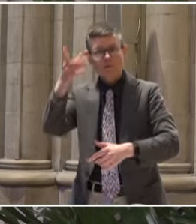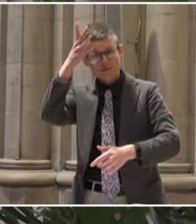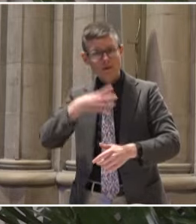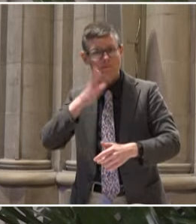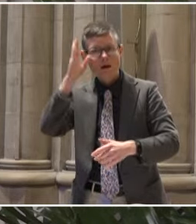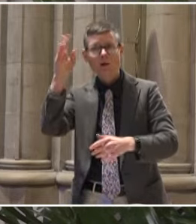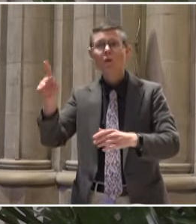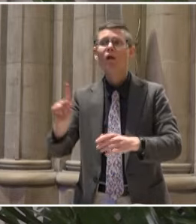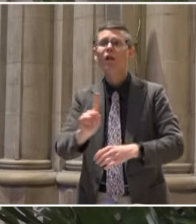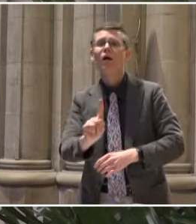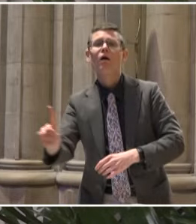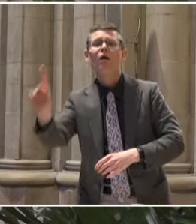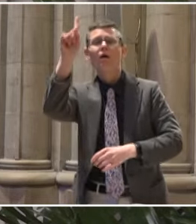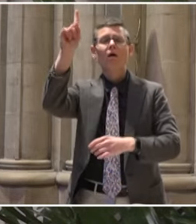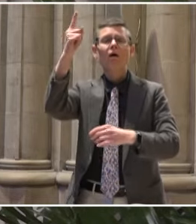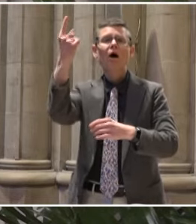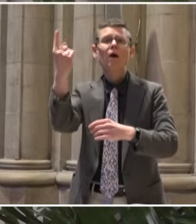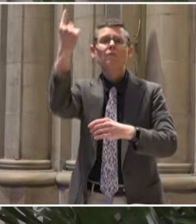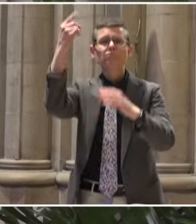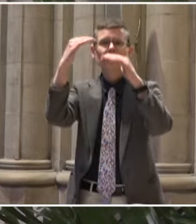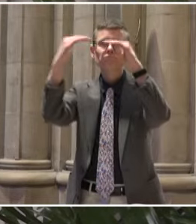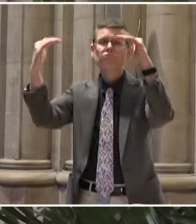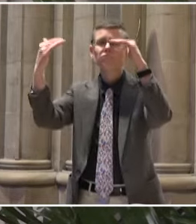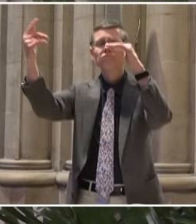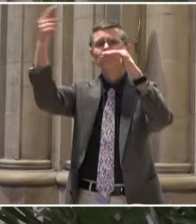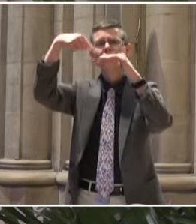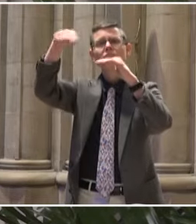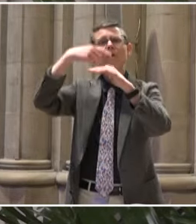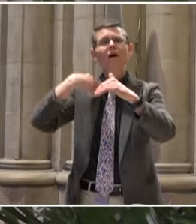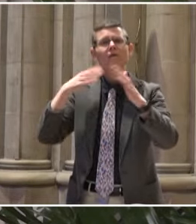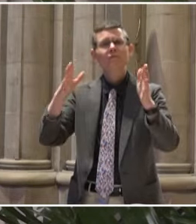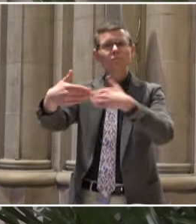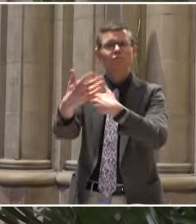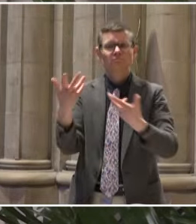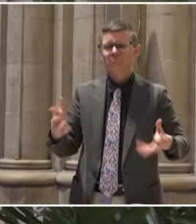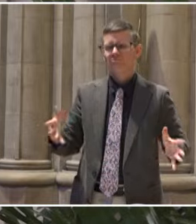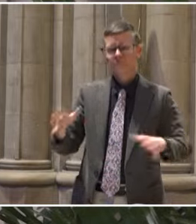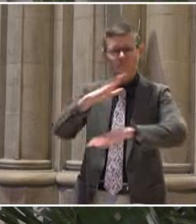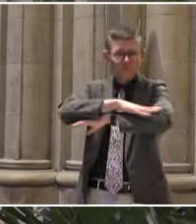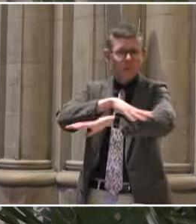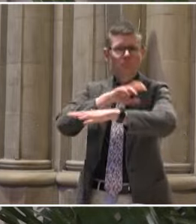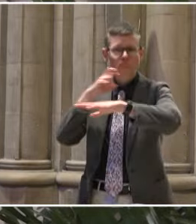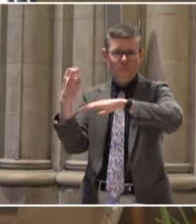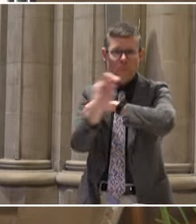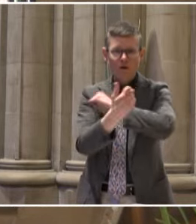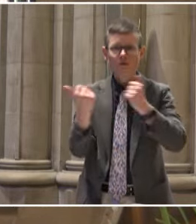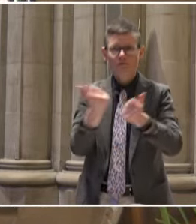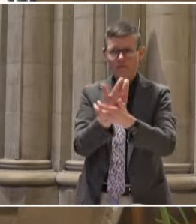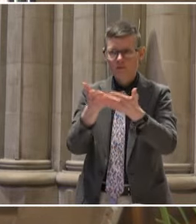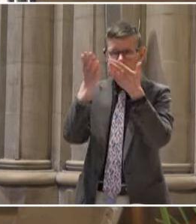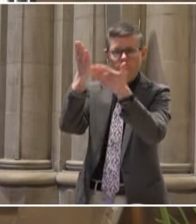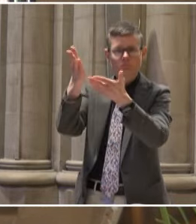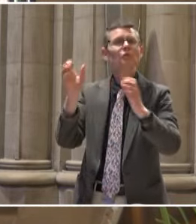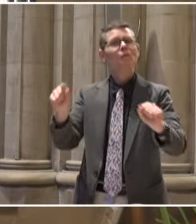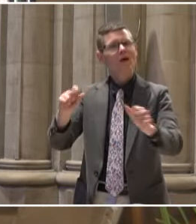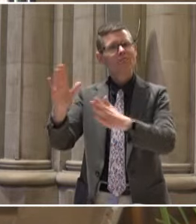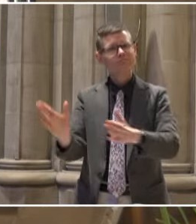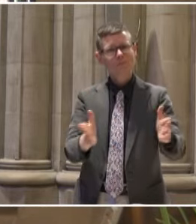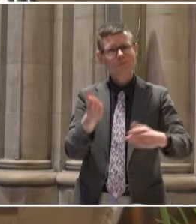large room upstairs, furnished and ready. Make preparations for us there." So